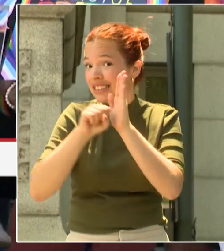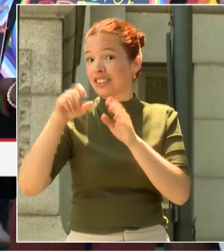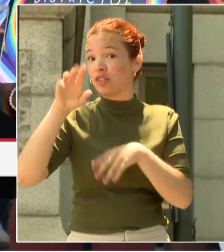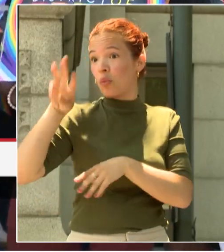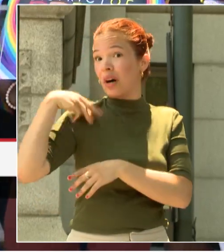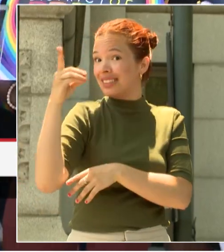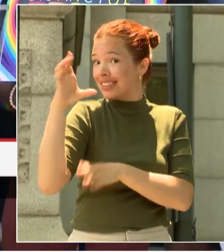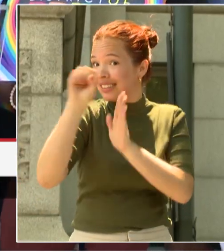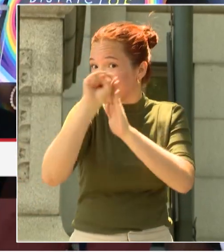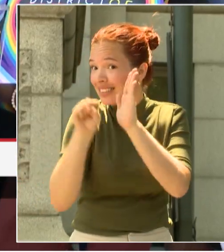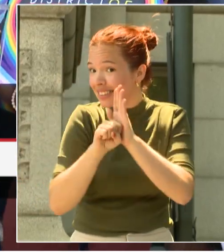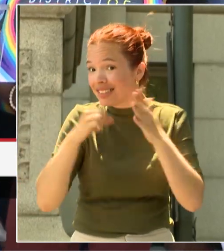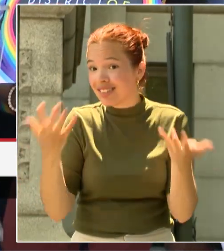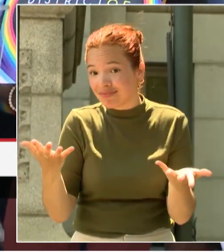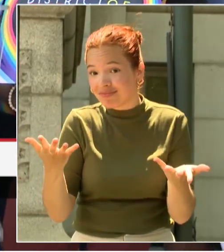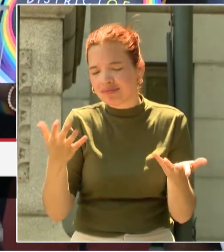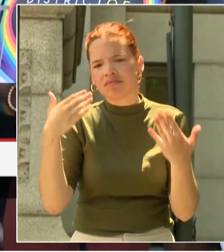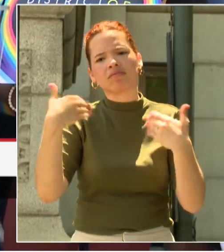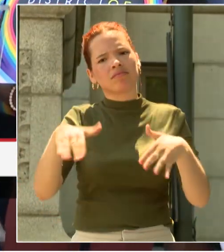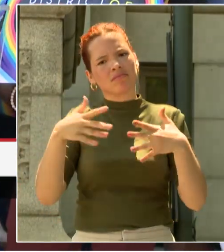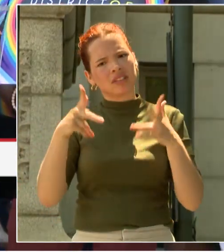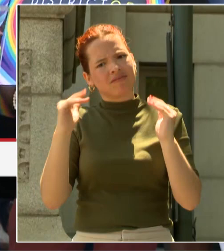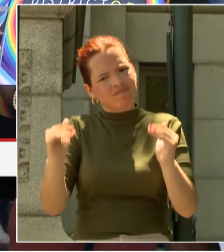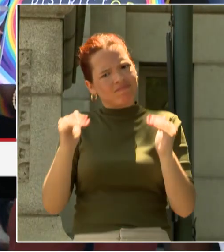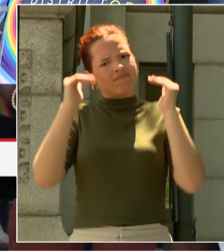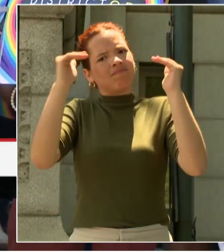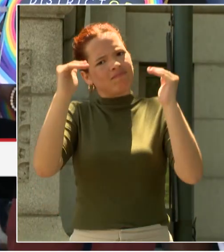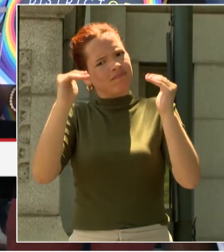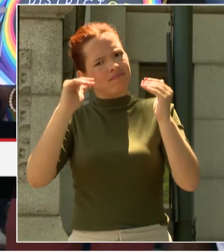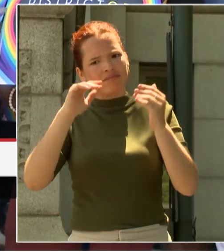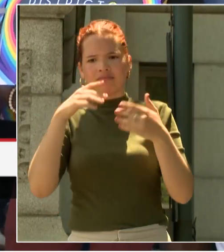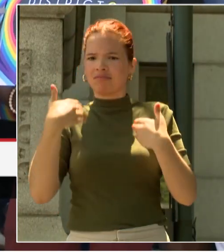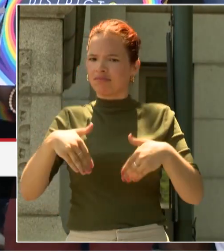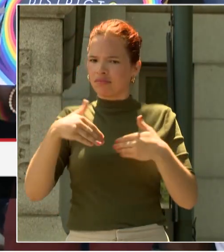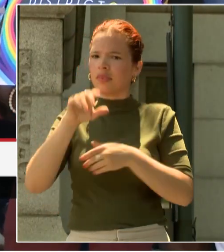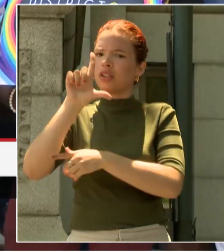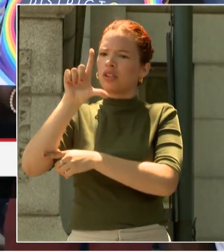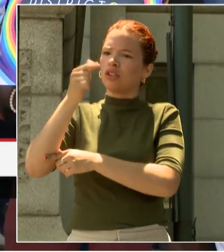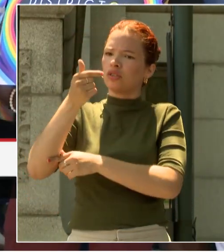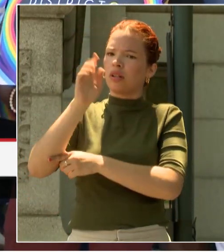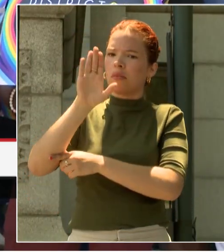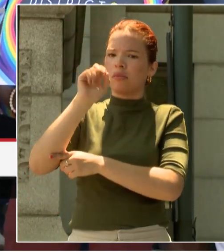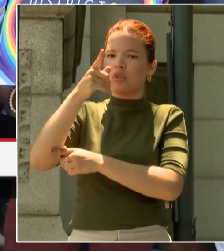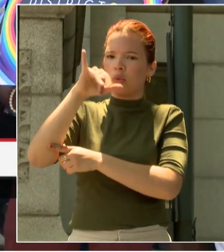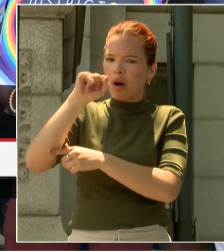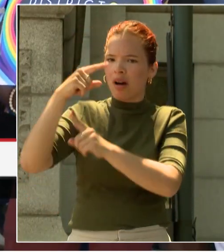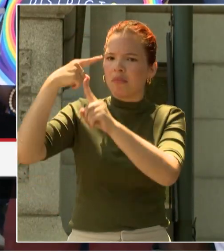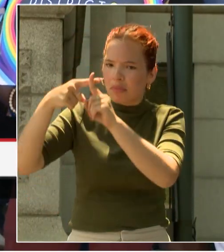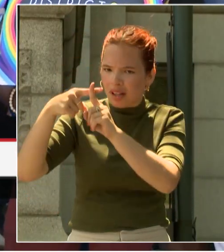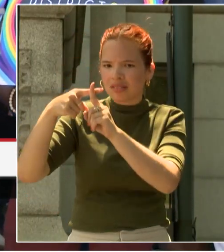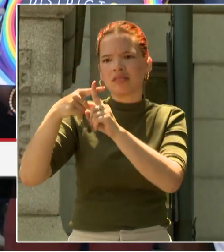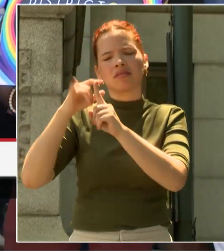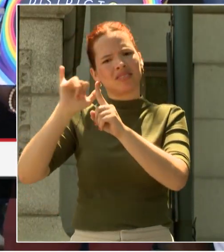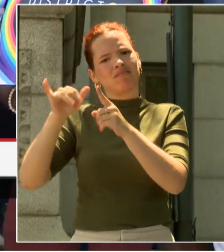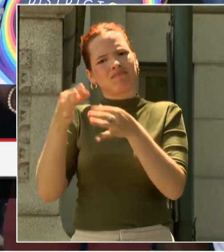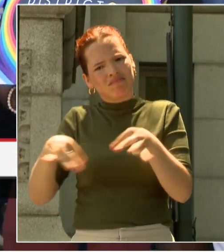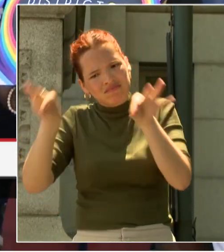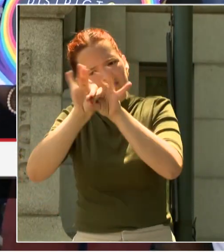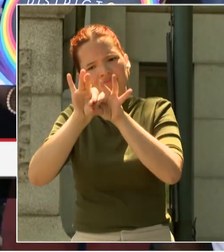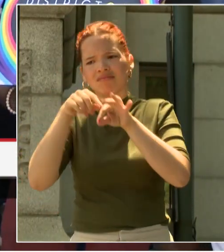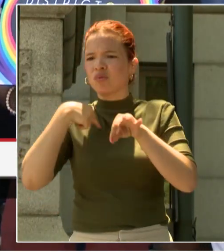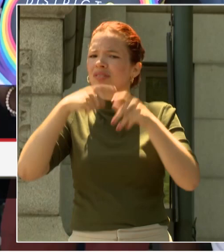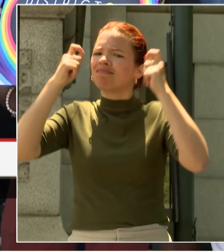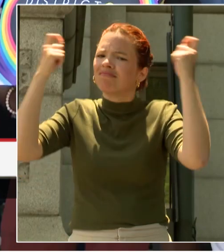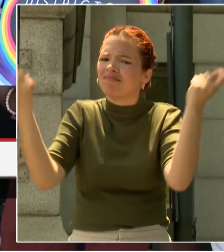D.C. is home to the highest percentage of LGBTQIA plus folks in the nation. We are proudly celebrating